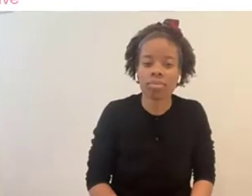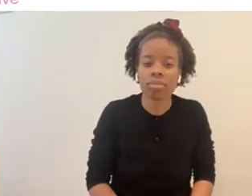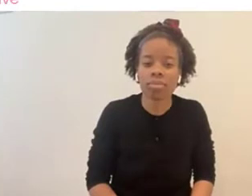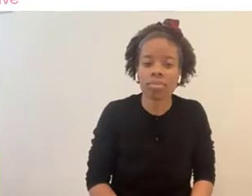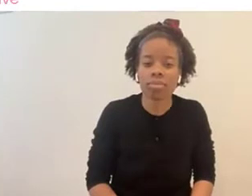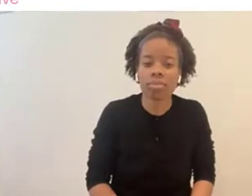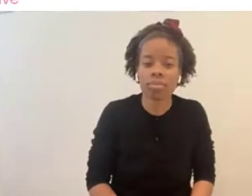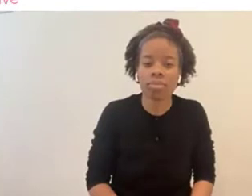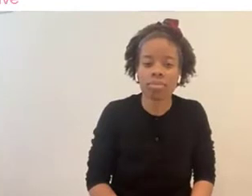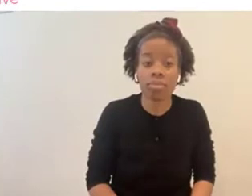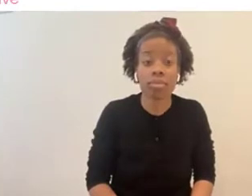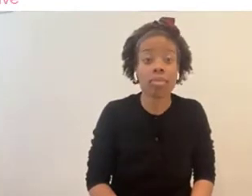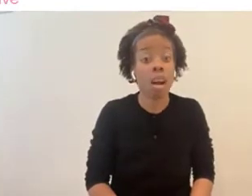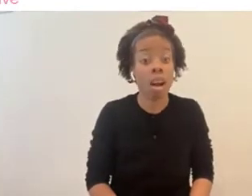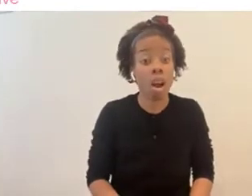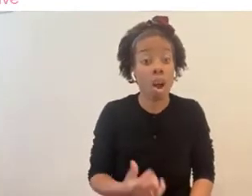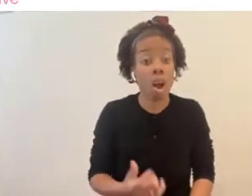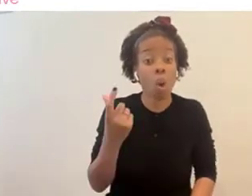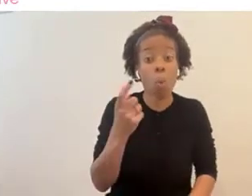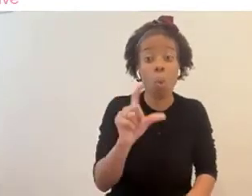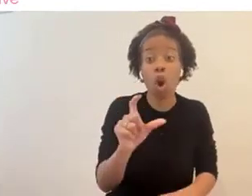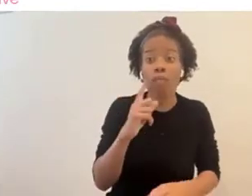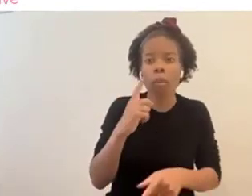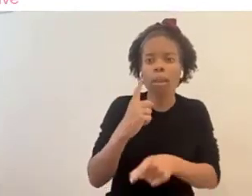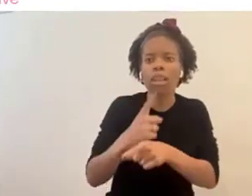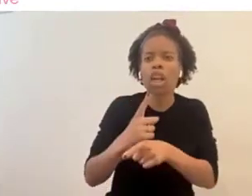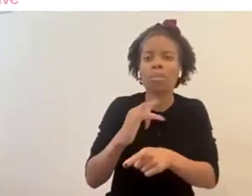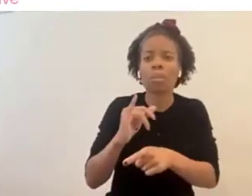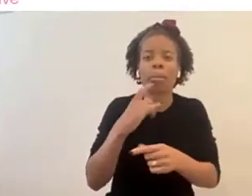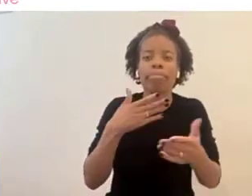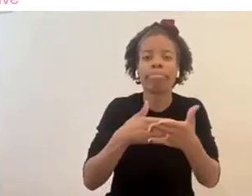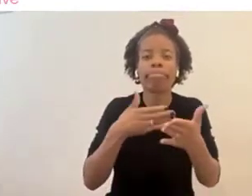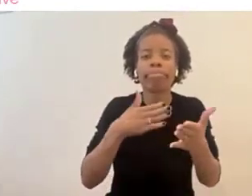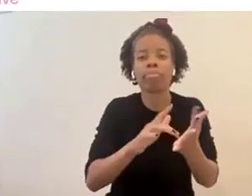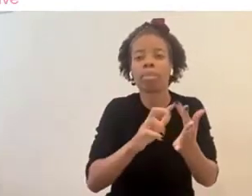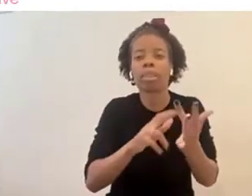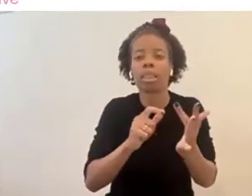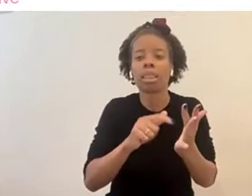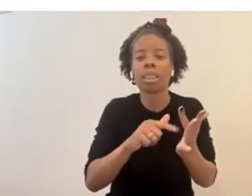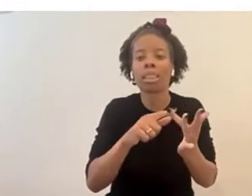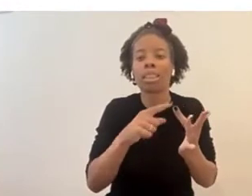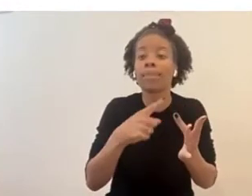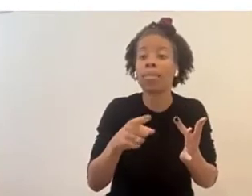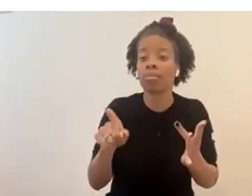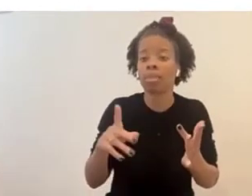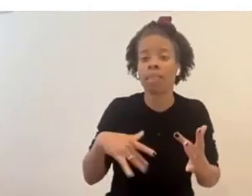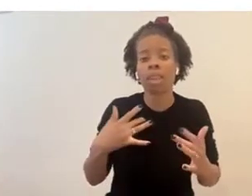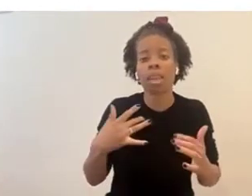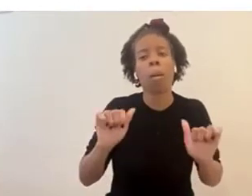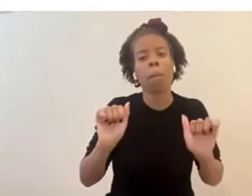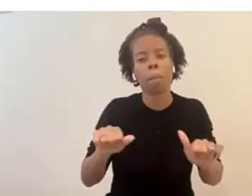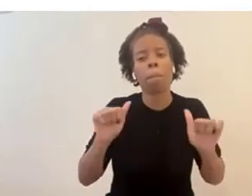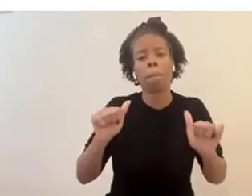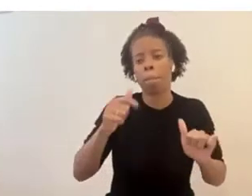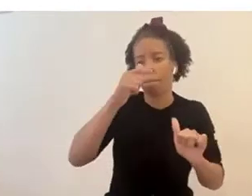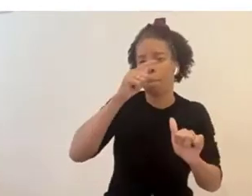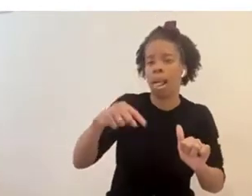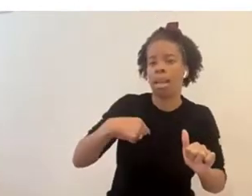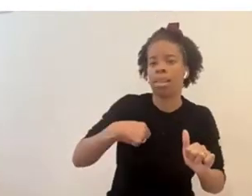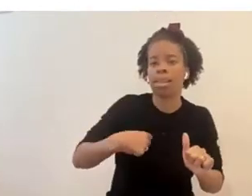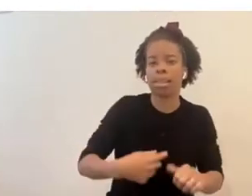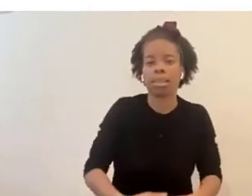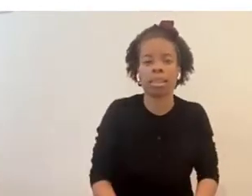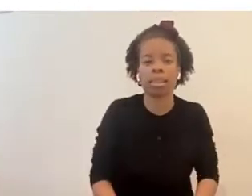We got another word in the chat from someone who probably can't access Menti, telling us they feel blessed. Thank you very much for that.